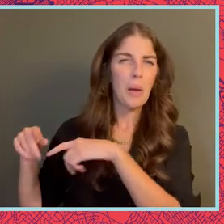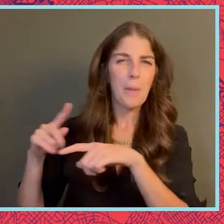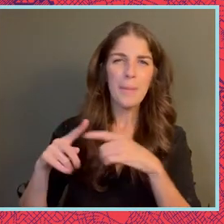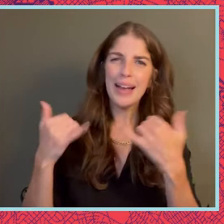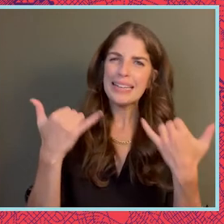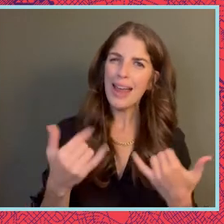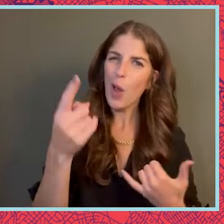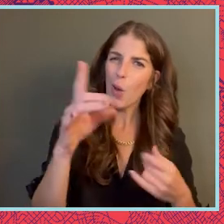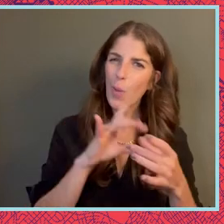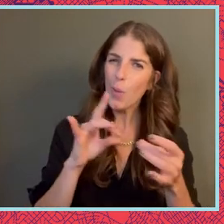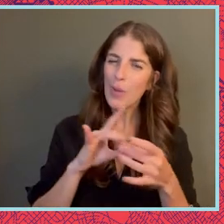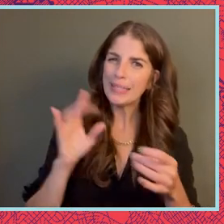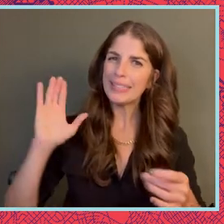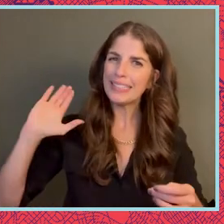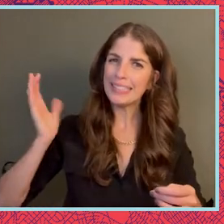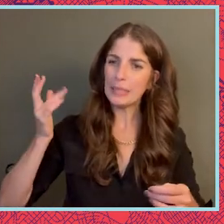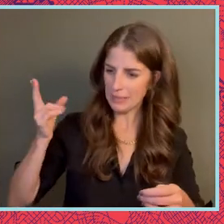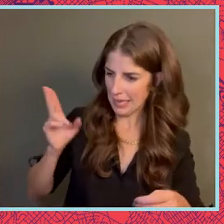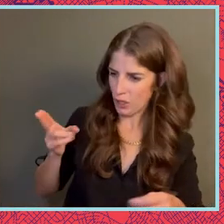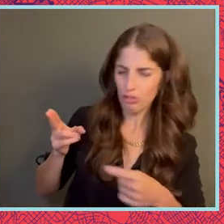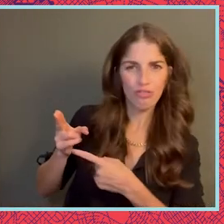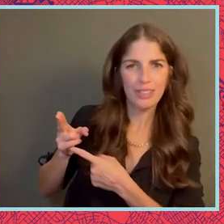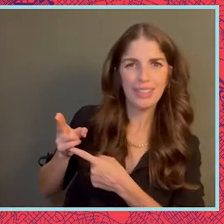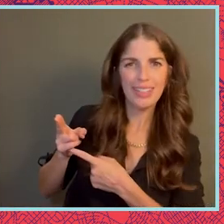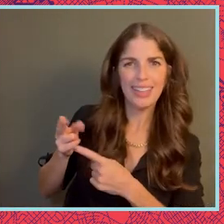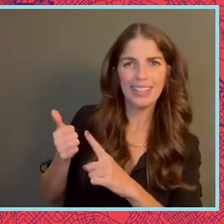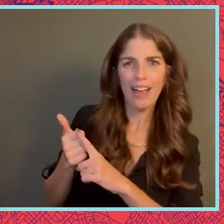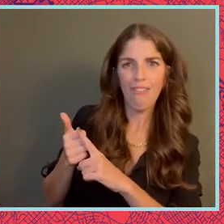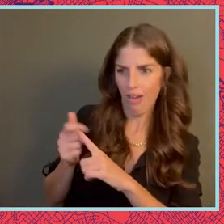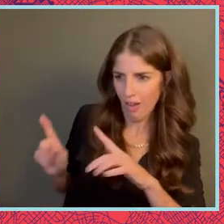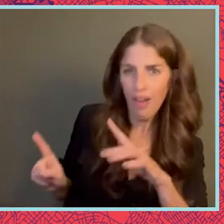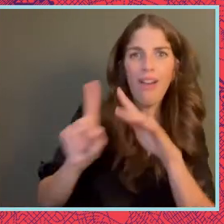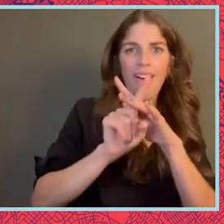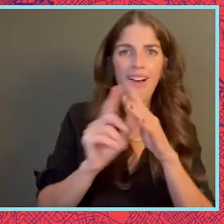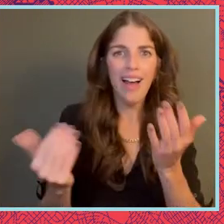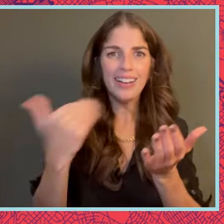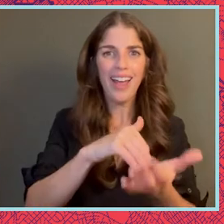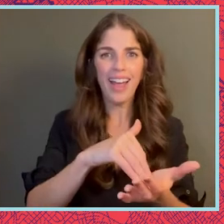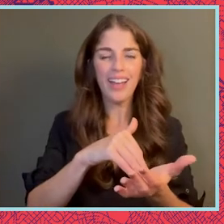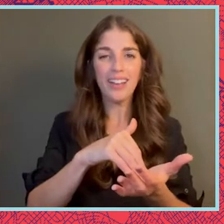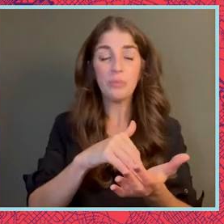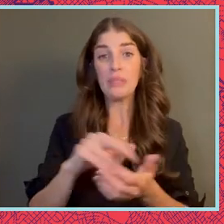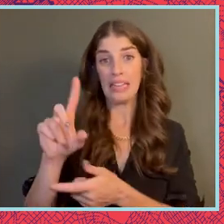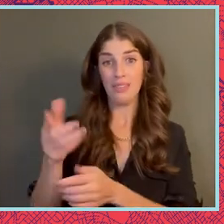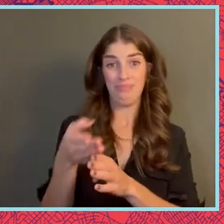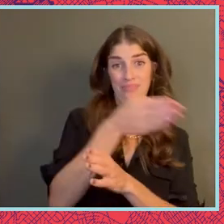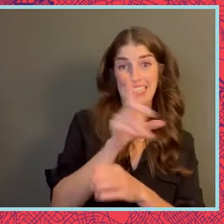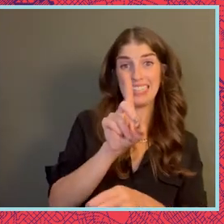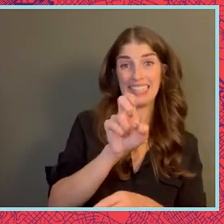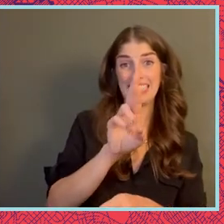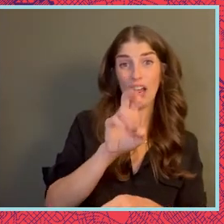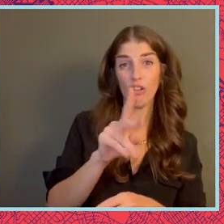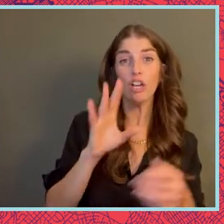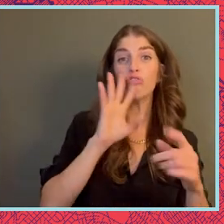what you're talking about seems like certain folks have taken a page out of the history books when Derek was talking about